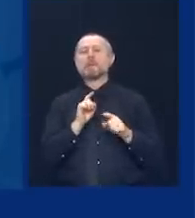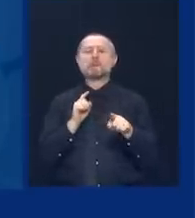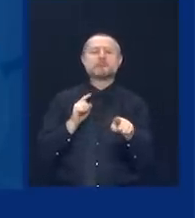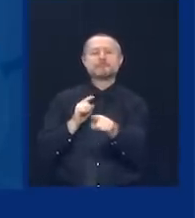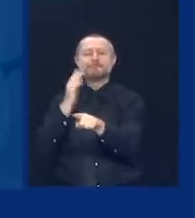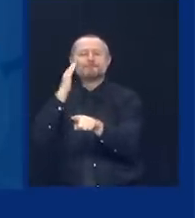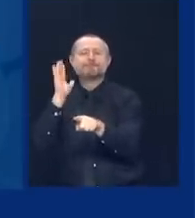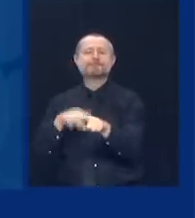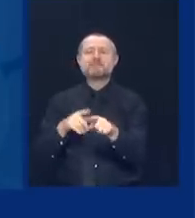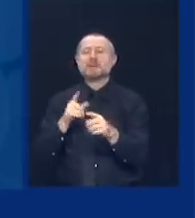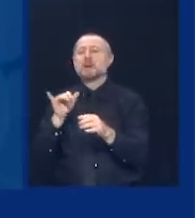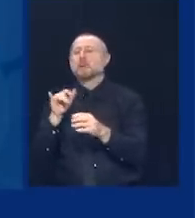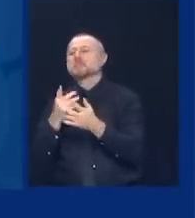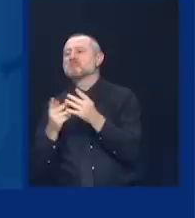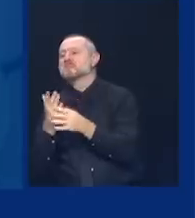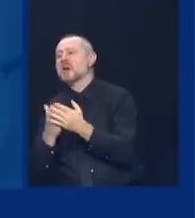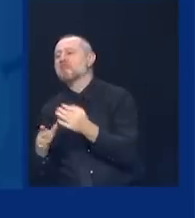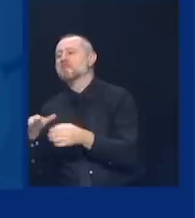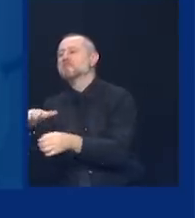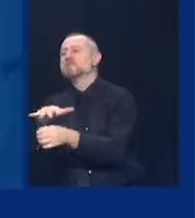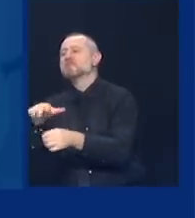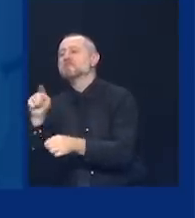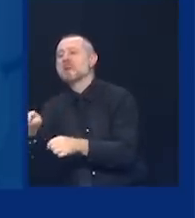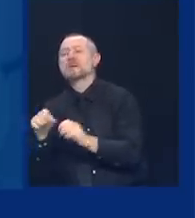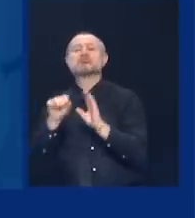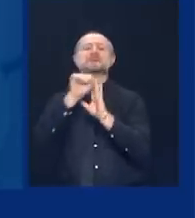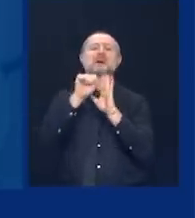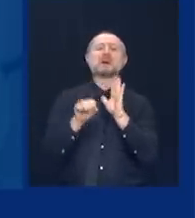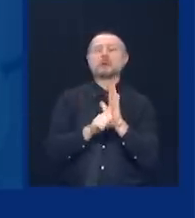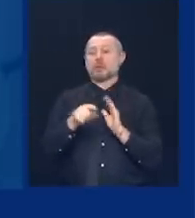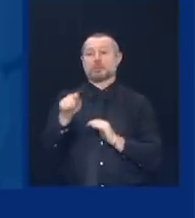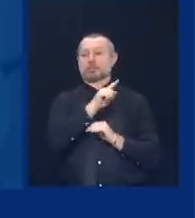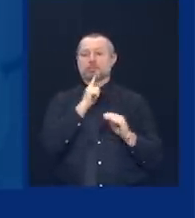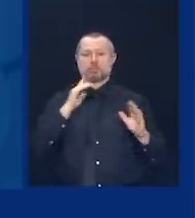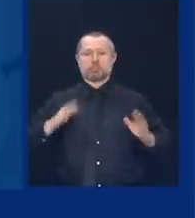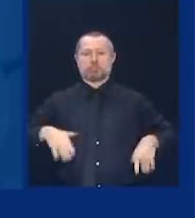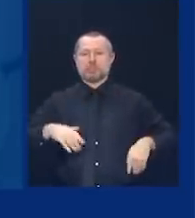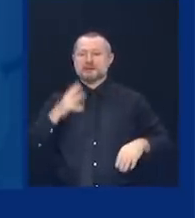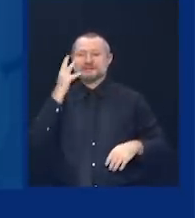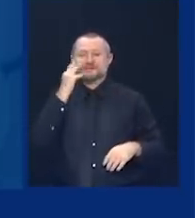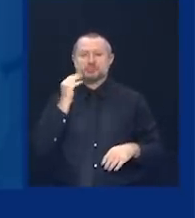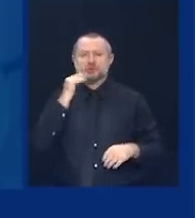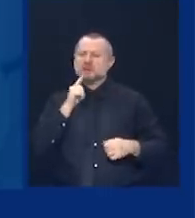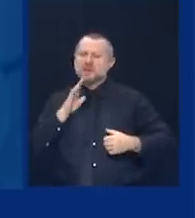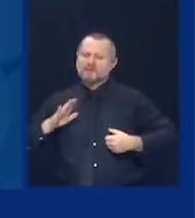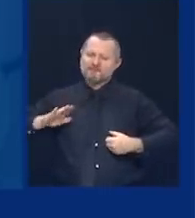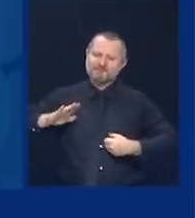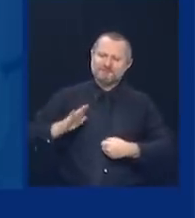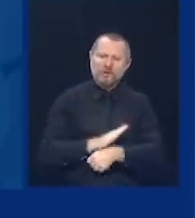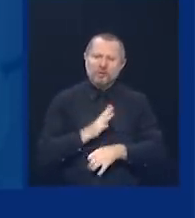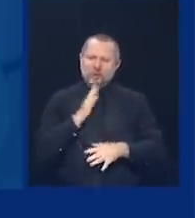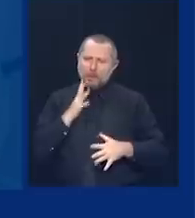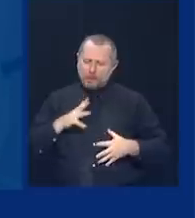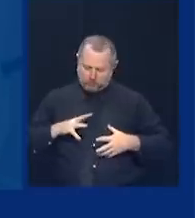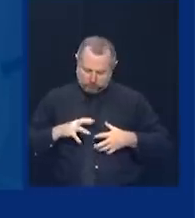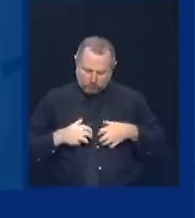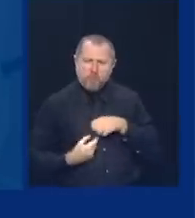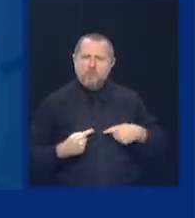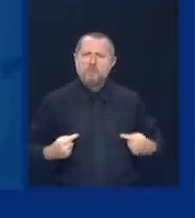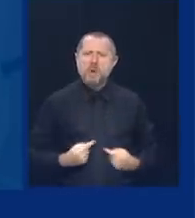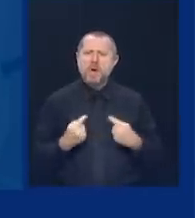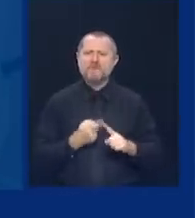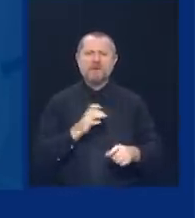experienced the full pain of COVID. They've read about it, but it's been